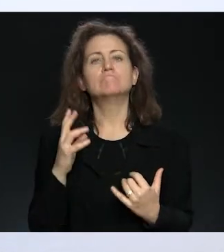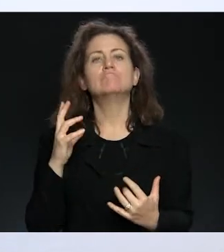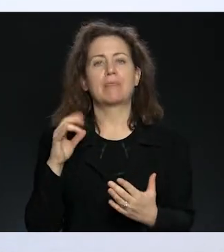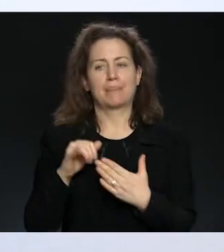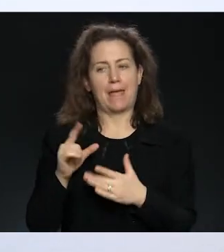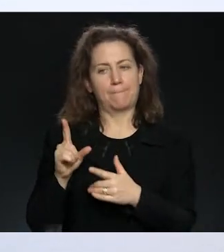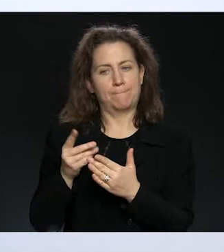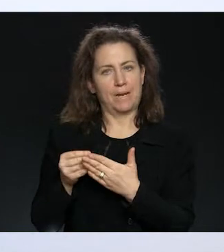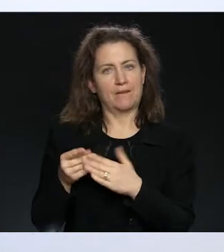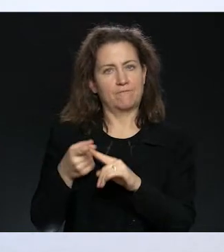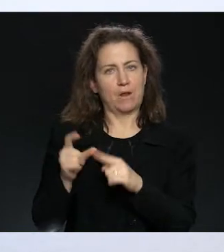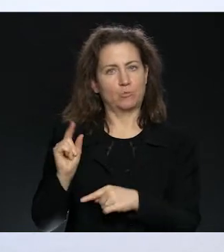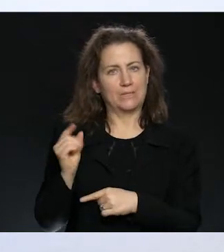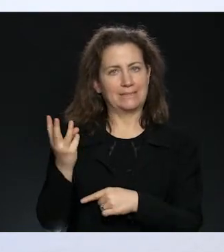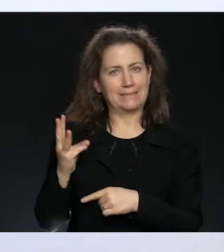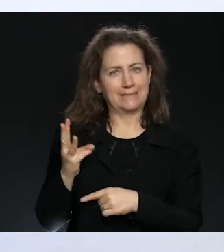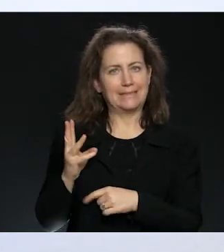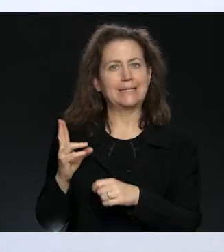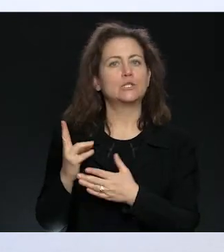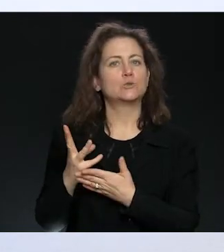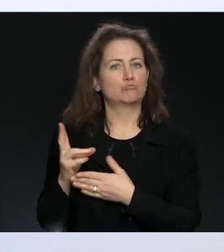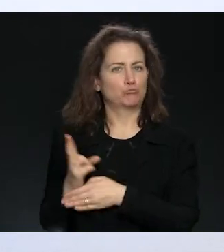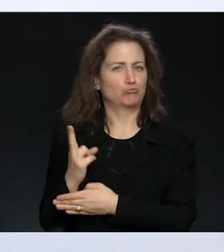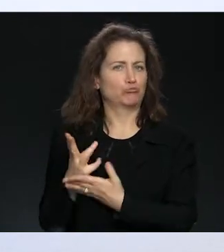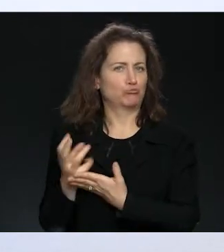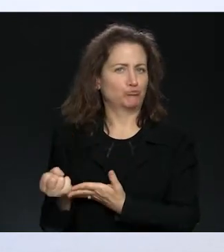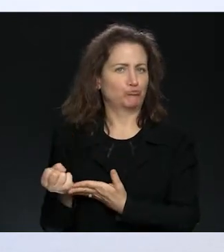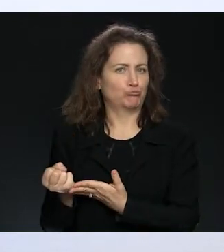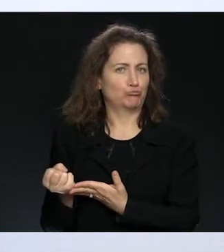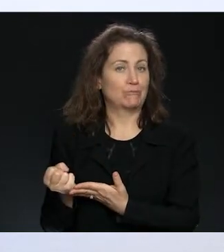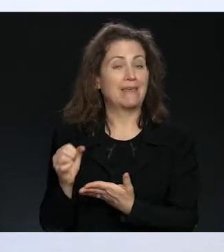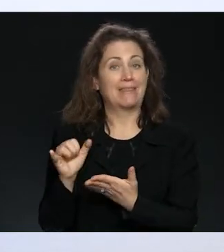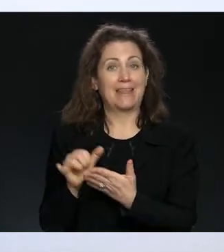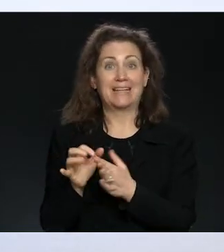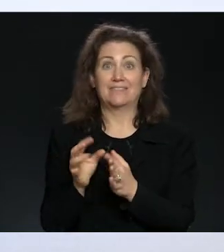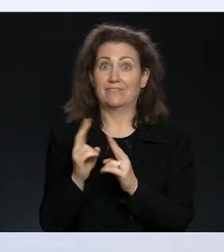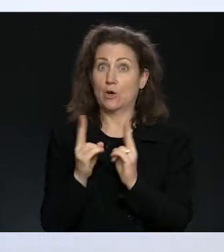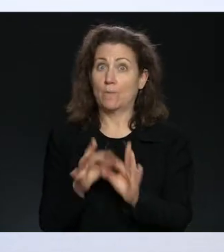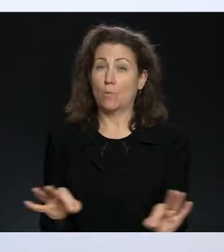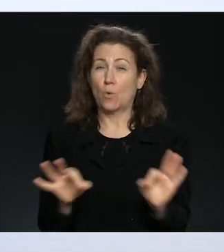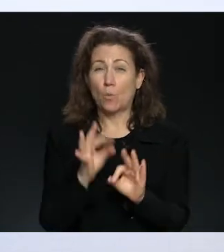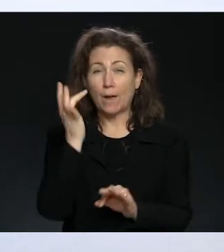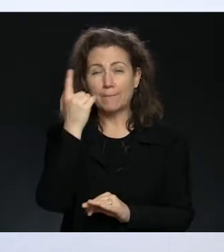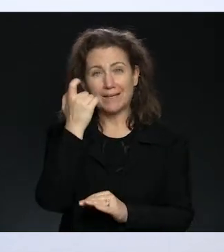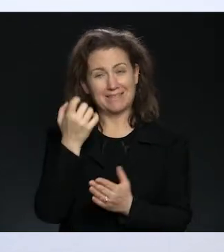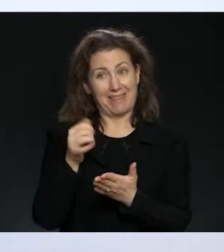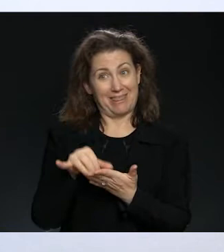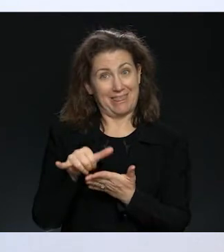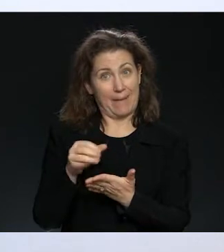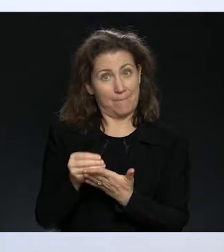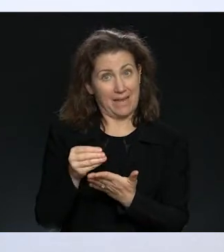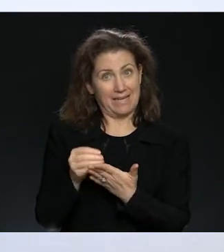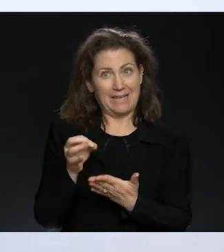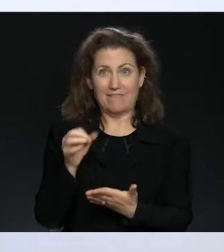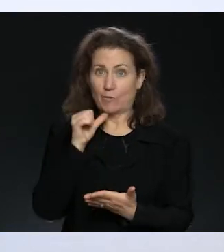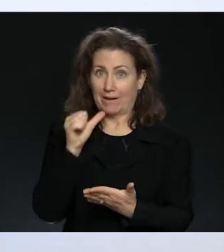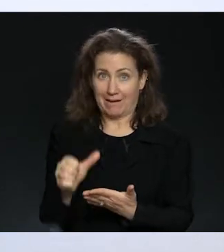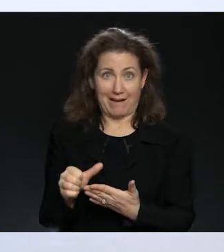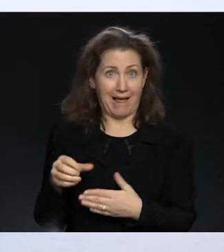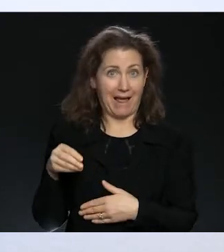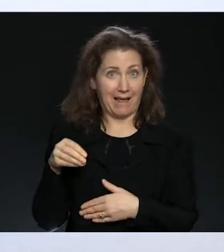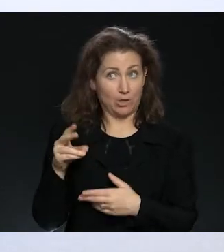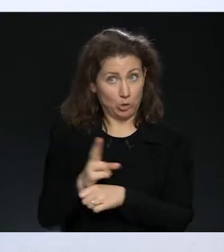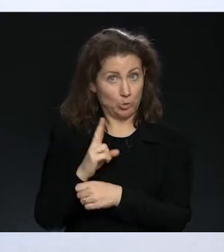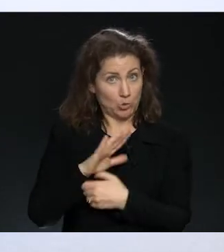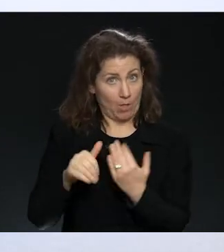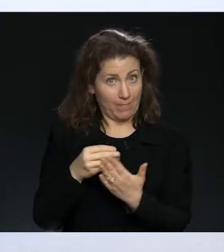That is very important because if we do not draw down all of those funds, or had not drawn down all those funds by September 30th,